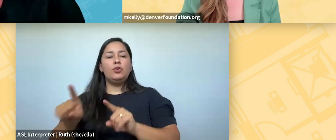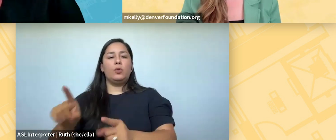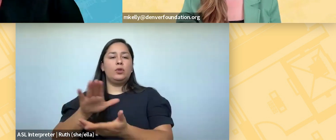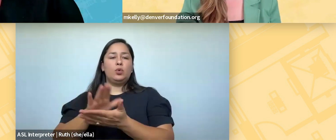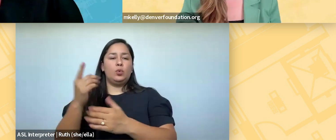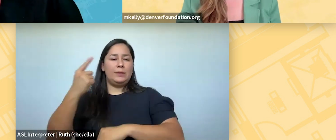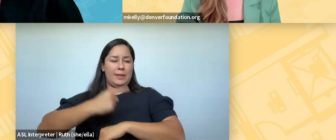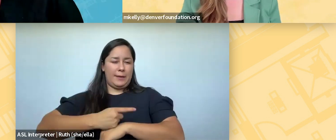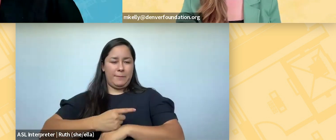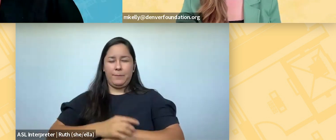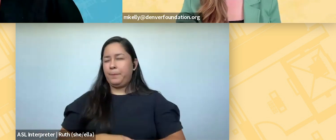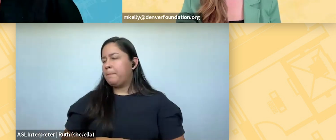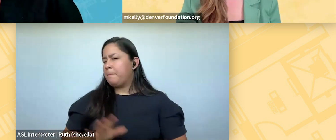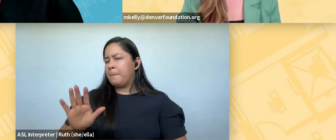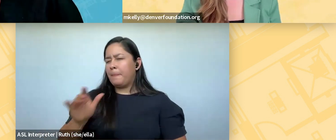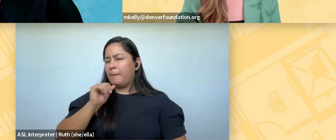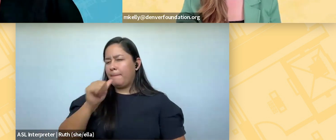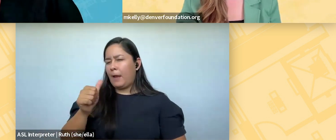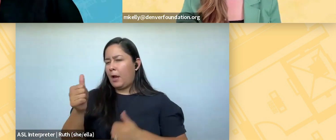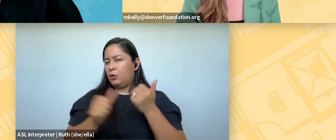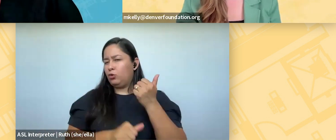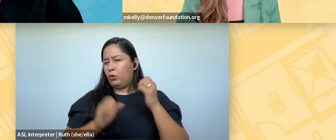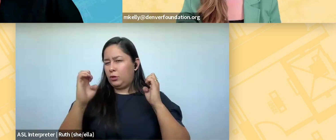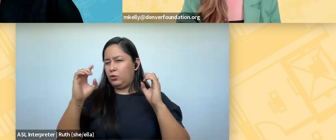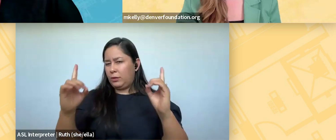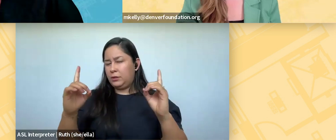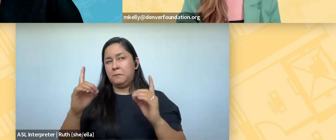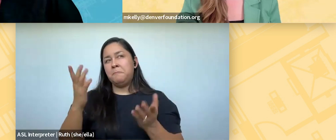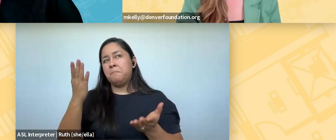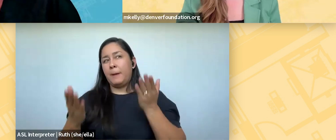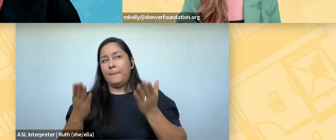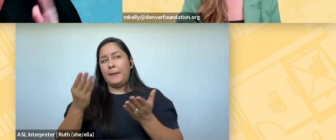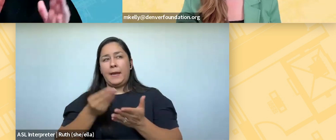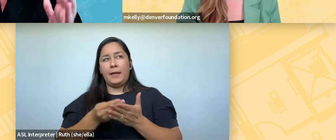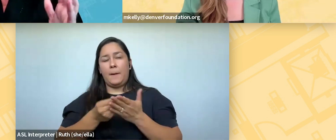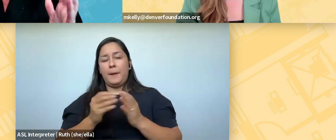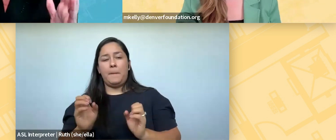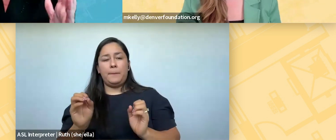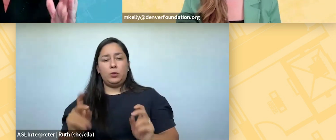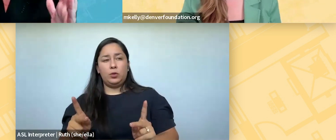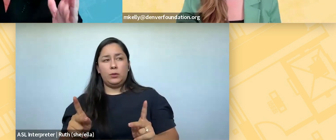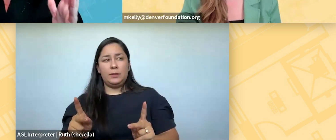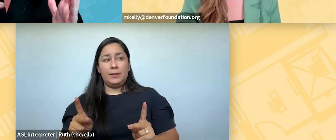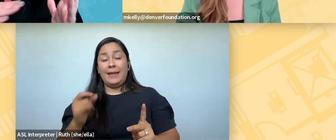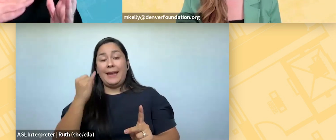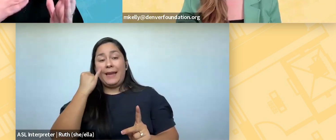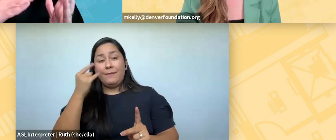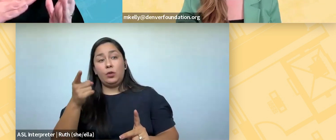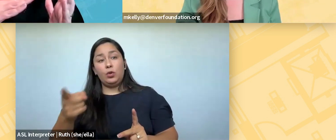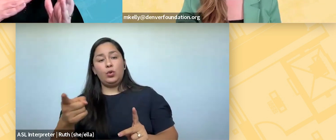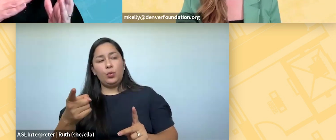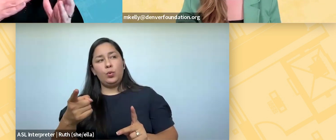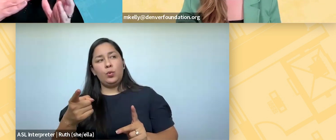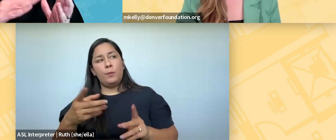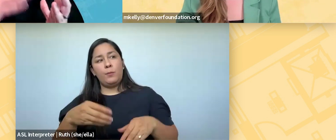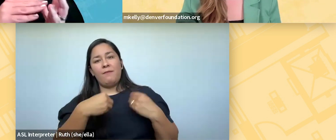I don't think that would fall under education. The way it would fall under economic opportunity would be if you were creating